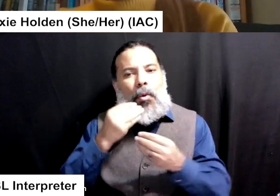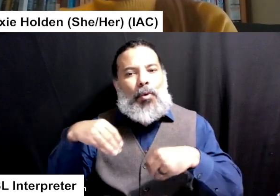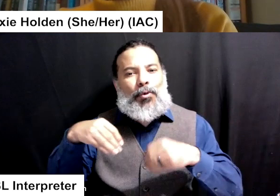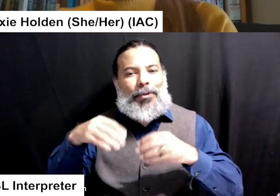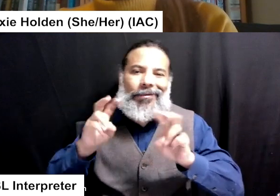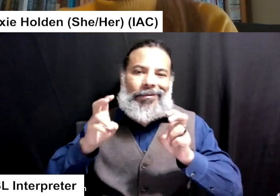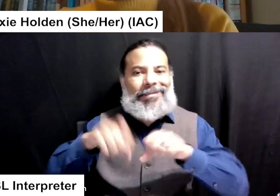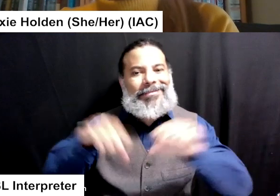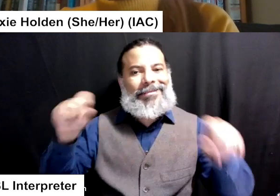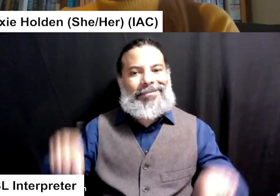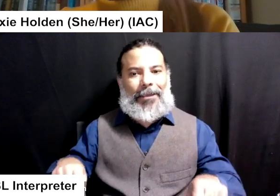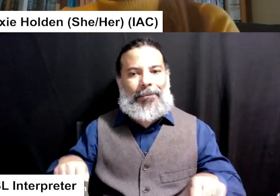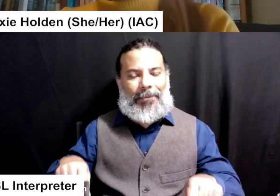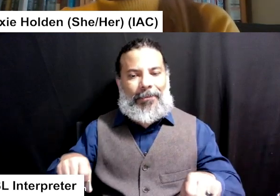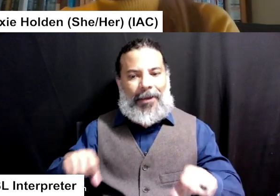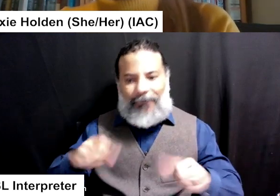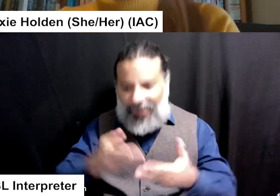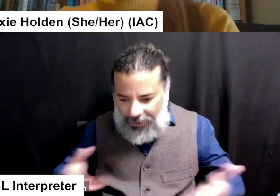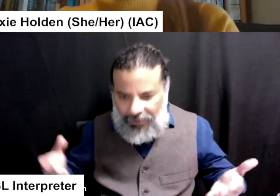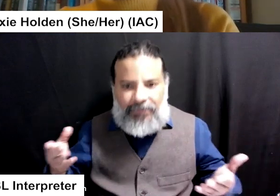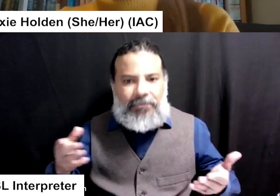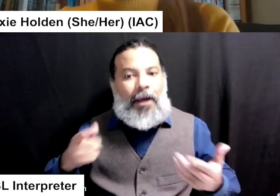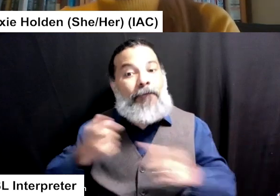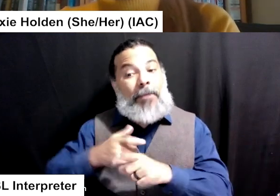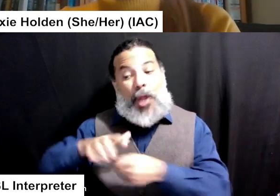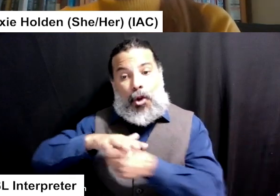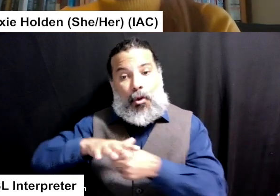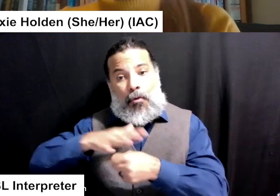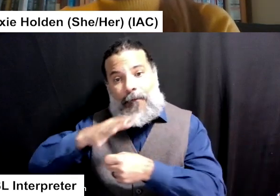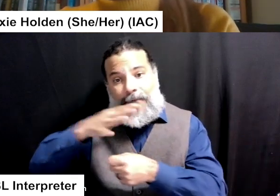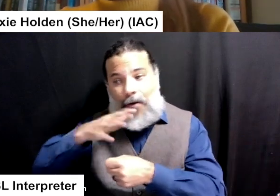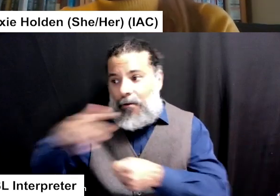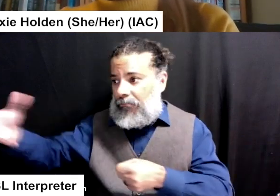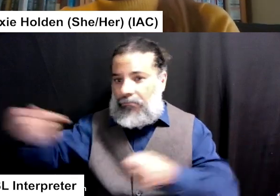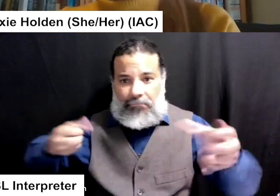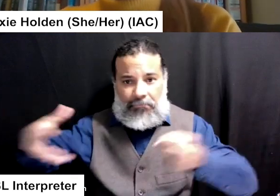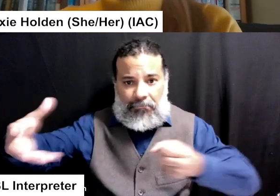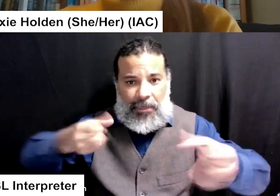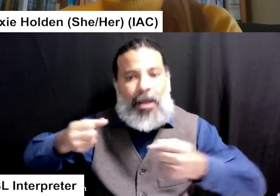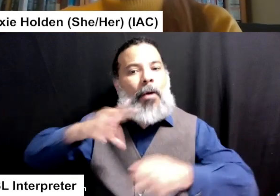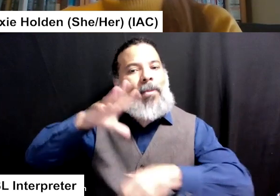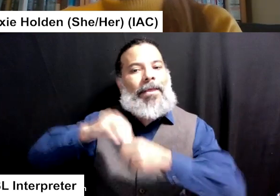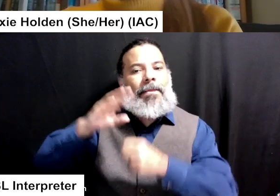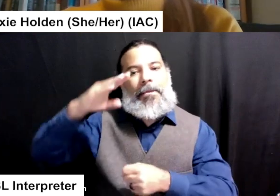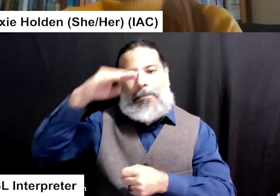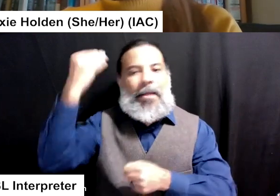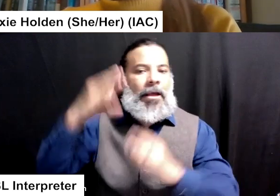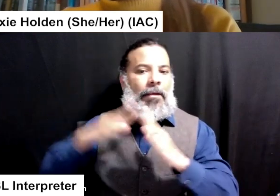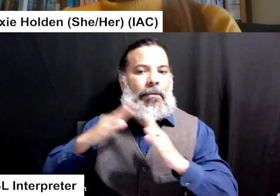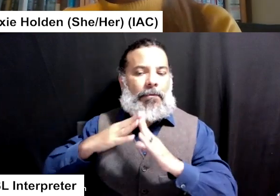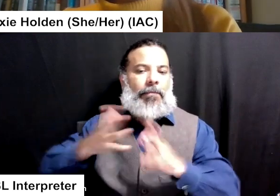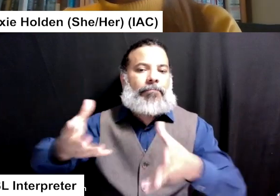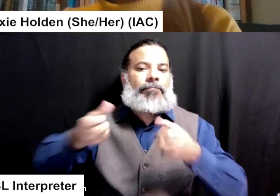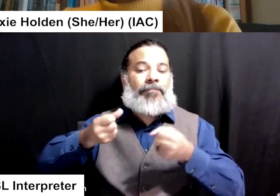of products from local farms and Black-owned businesses,